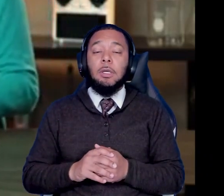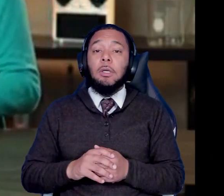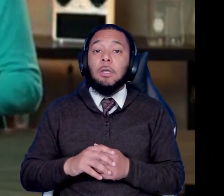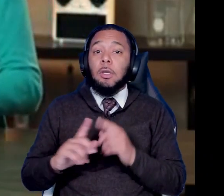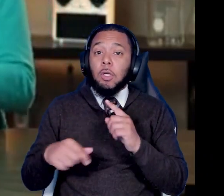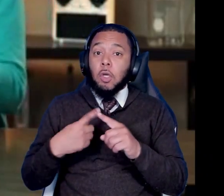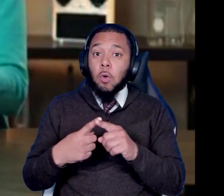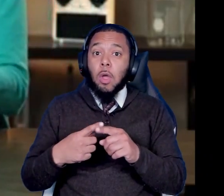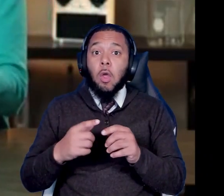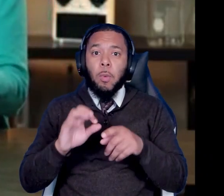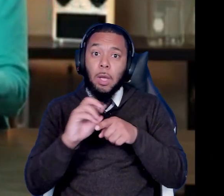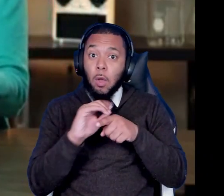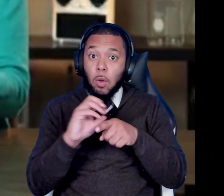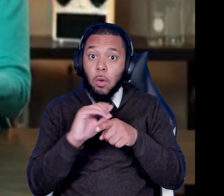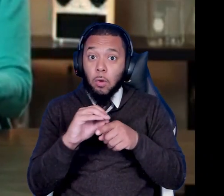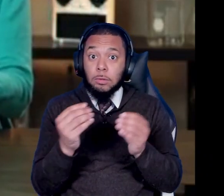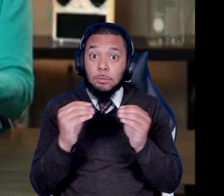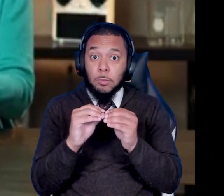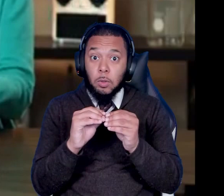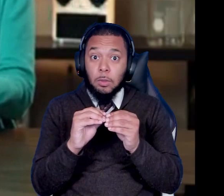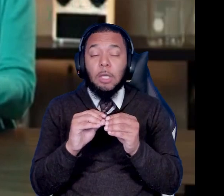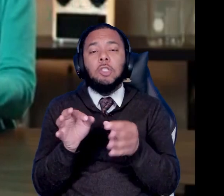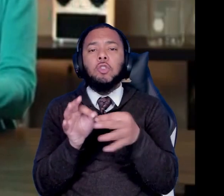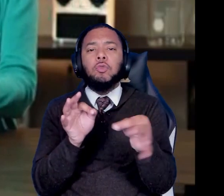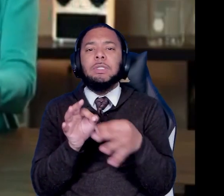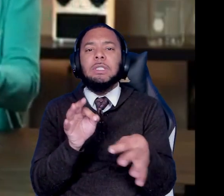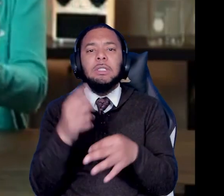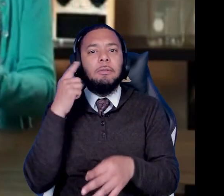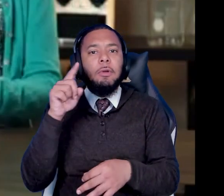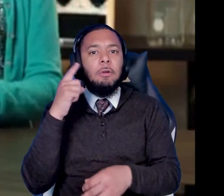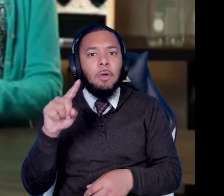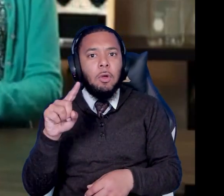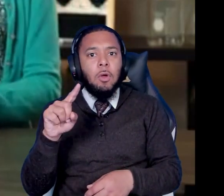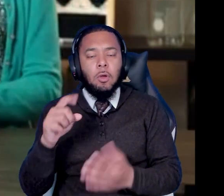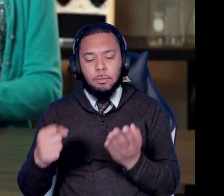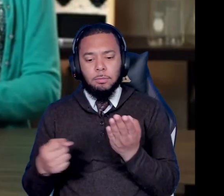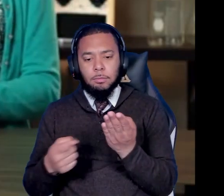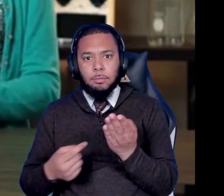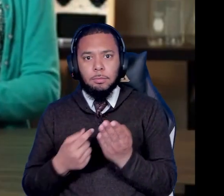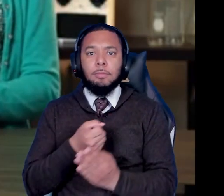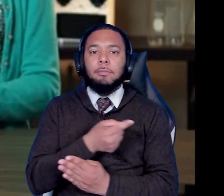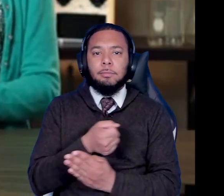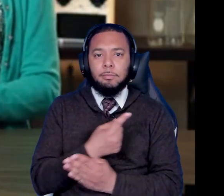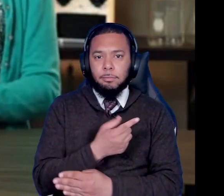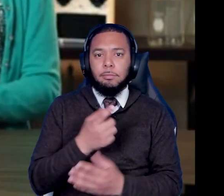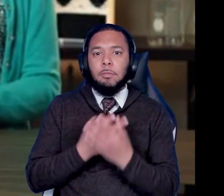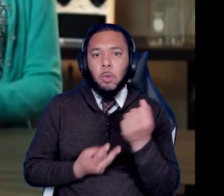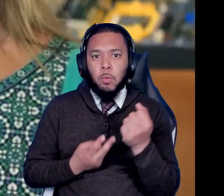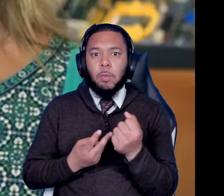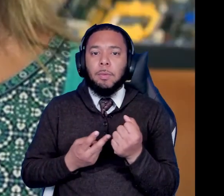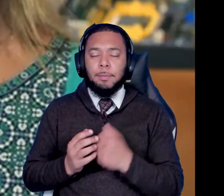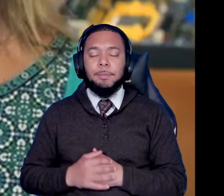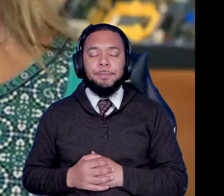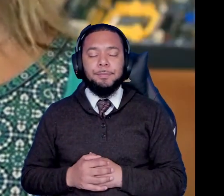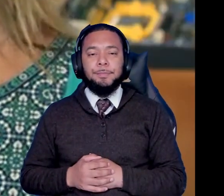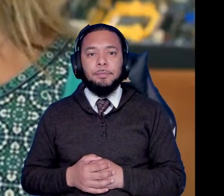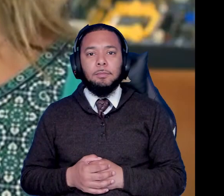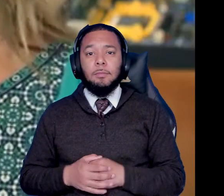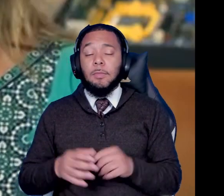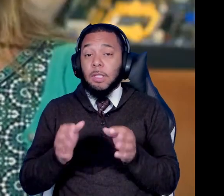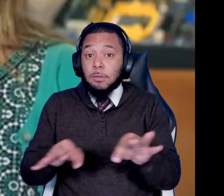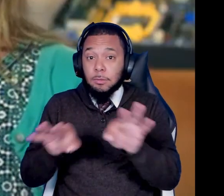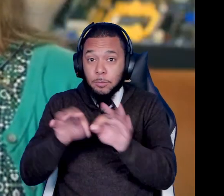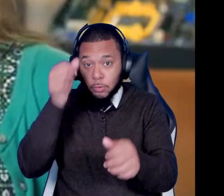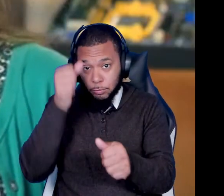we'll be using strings to store what we say, and we'll be using strings to get information out of the computer. But it's important